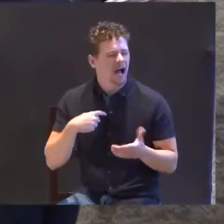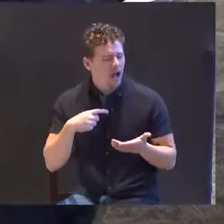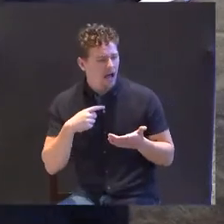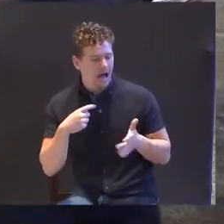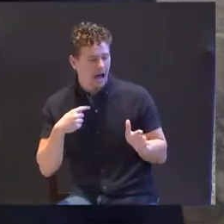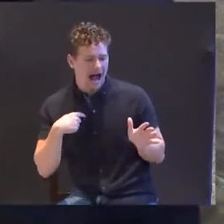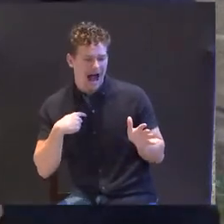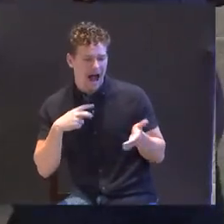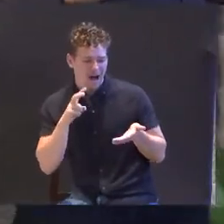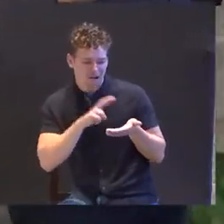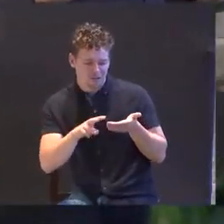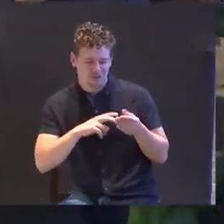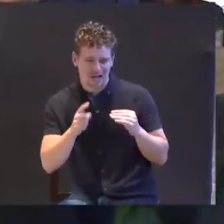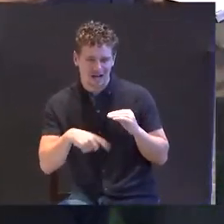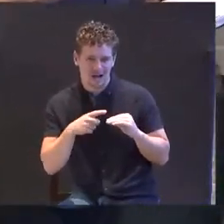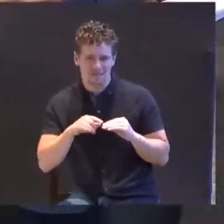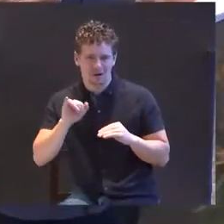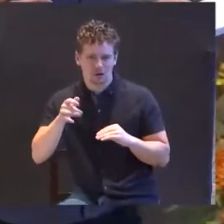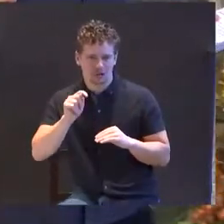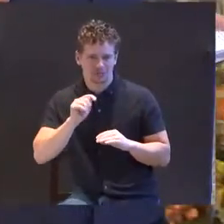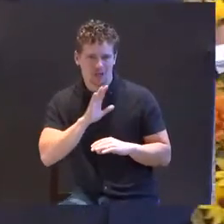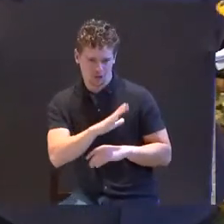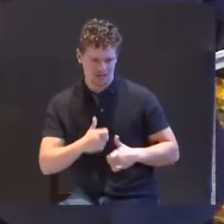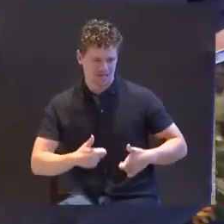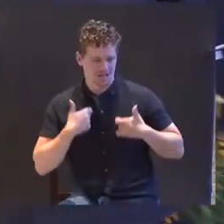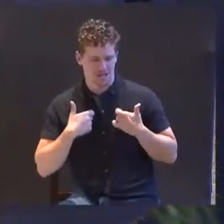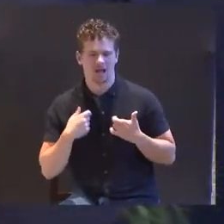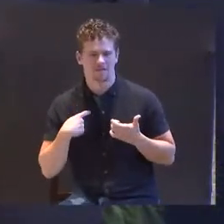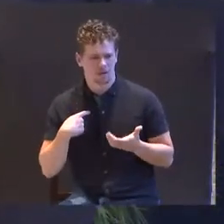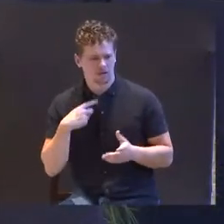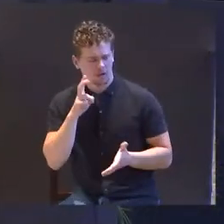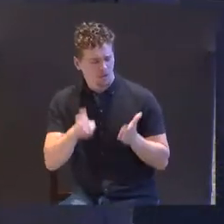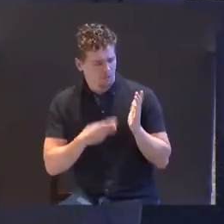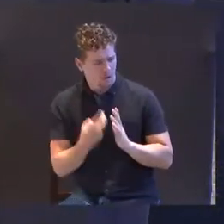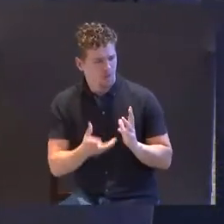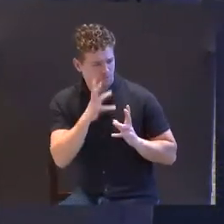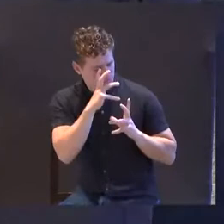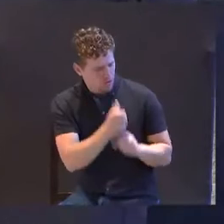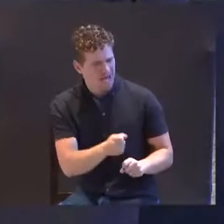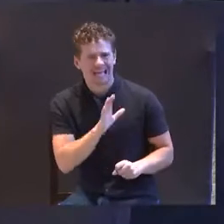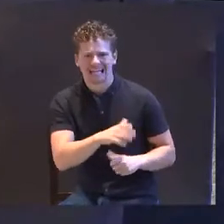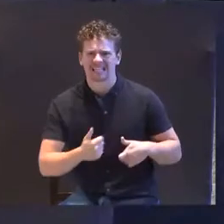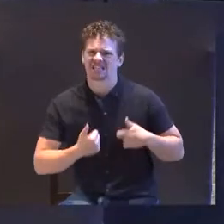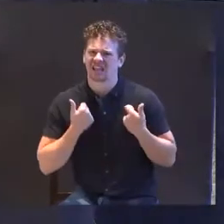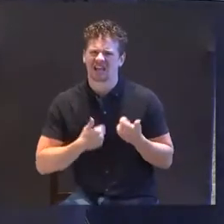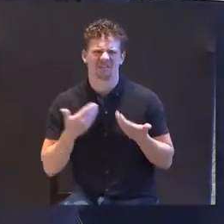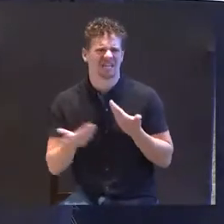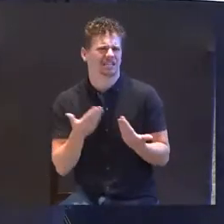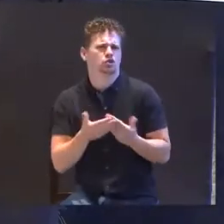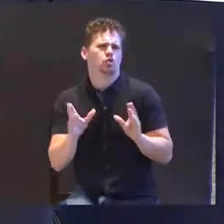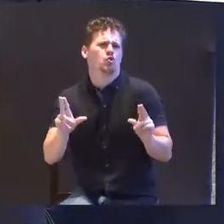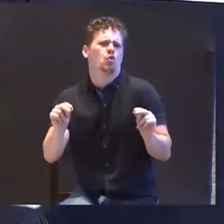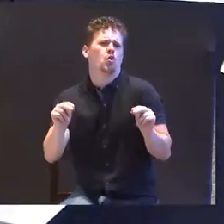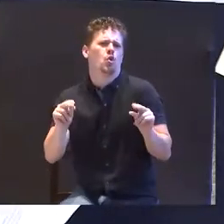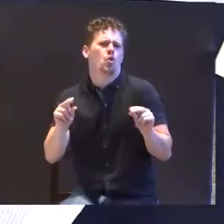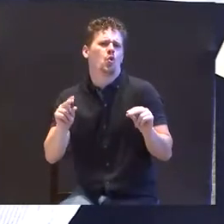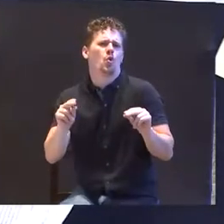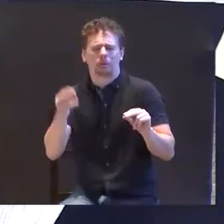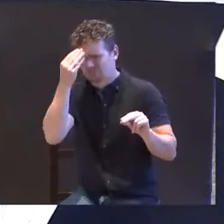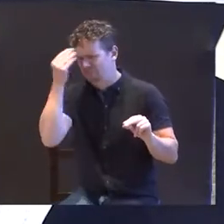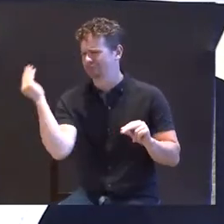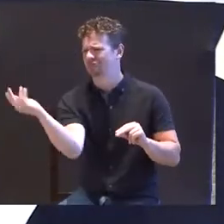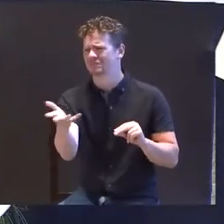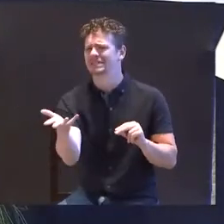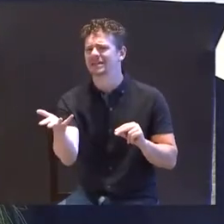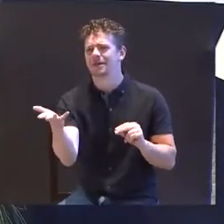so into it because he did not have an easy life. You know, I must tell you guys, you probably don't